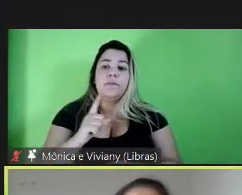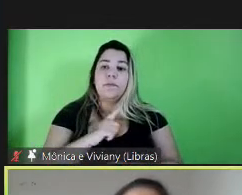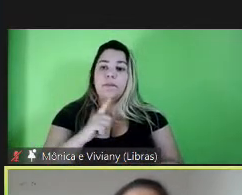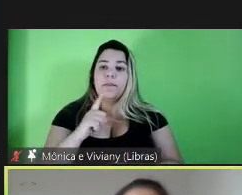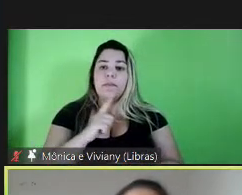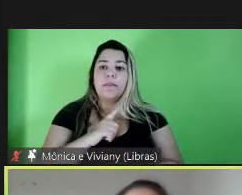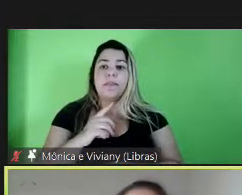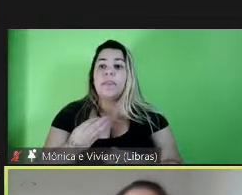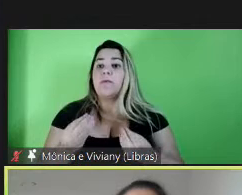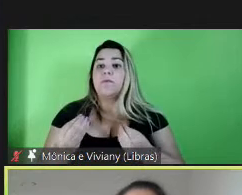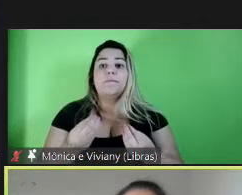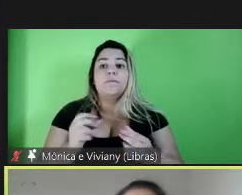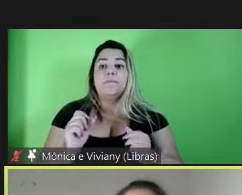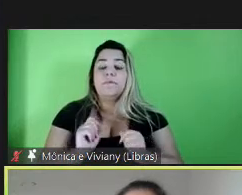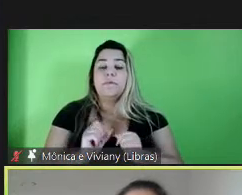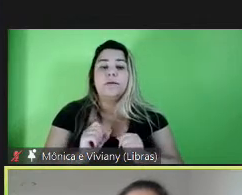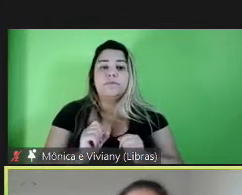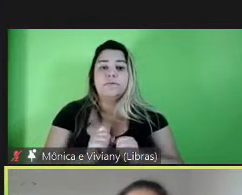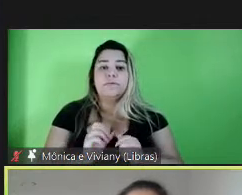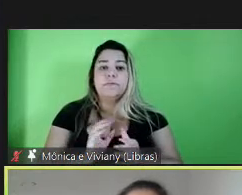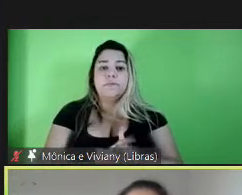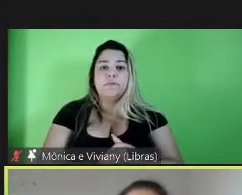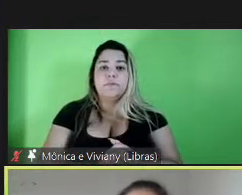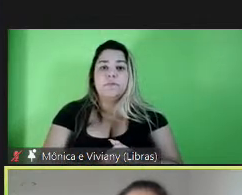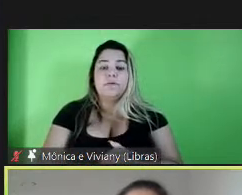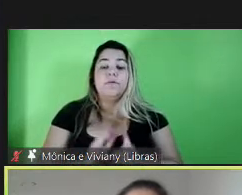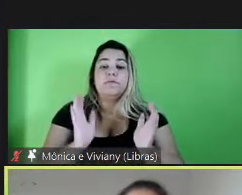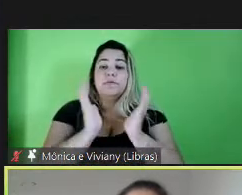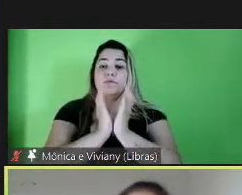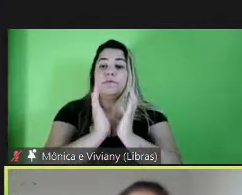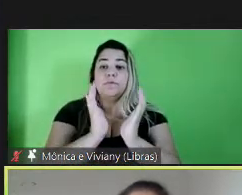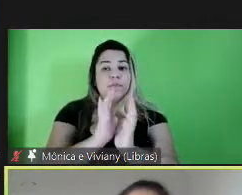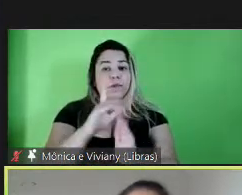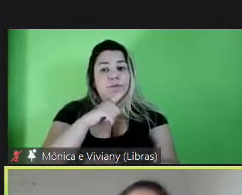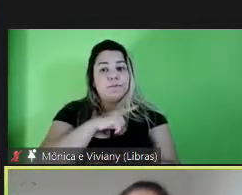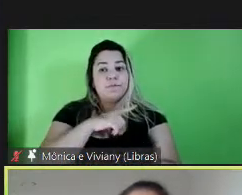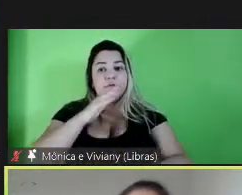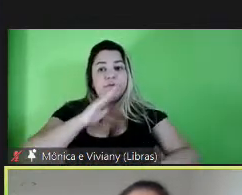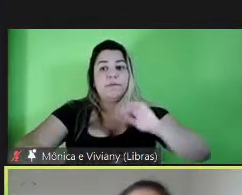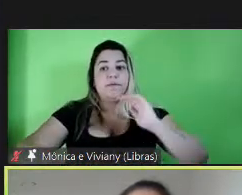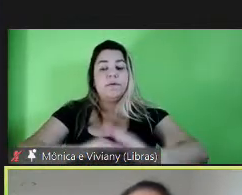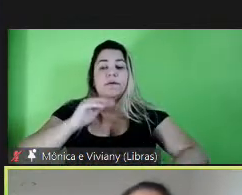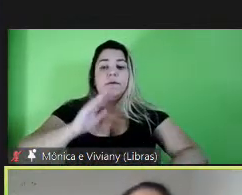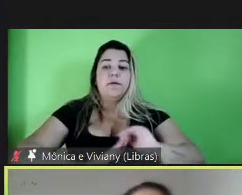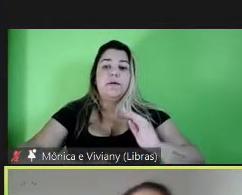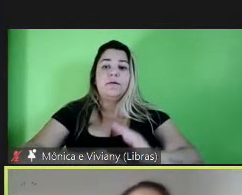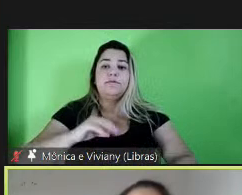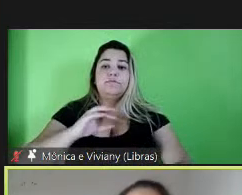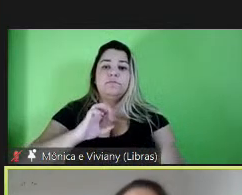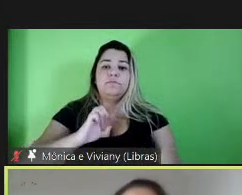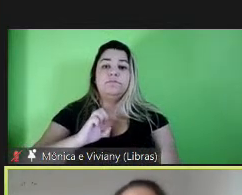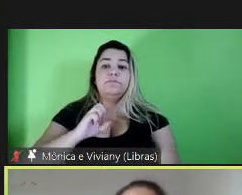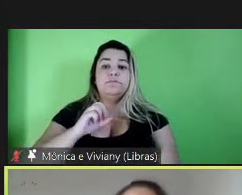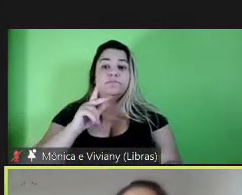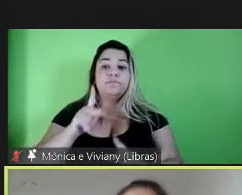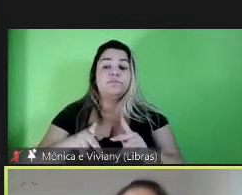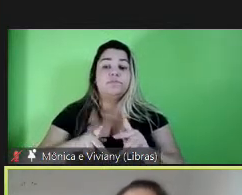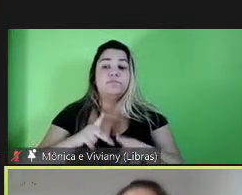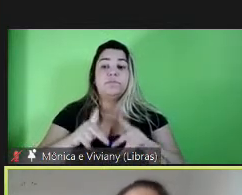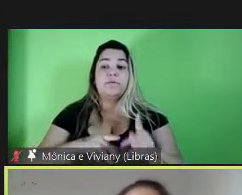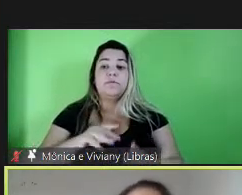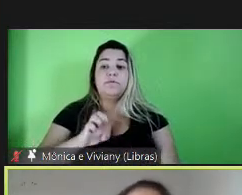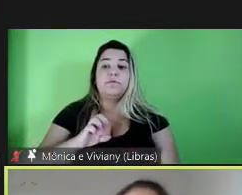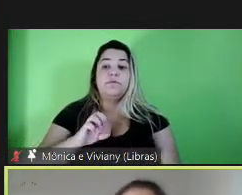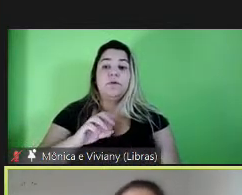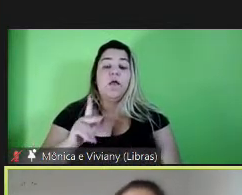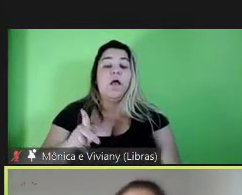activity, there is a space, but how am I going to do it? So since in our team we have physical education professionals and